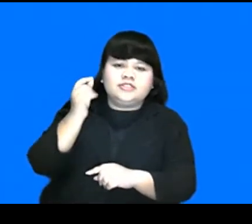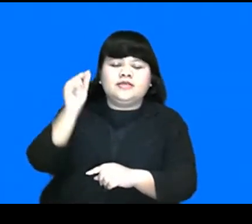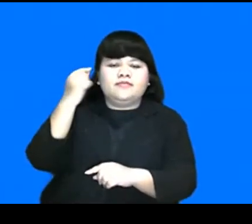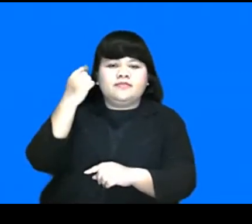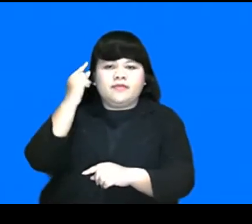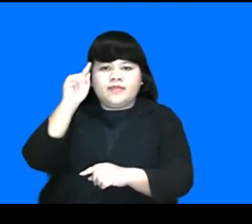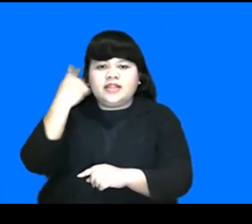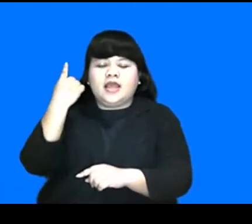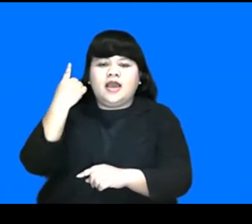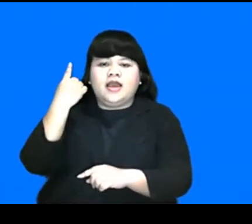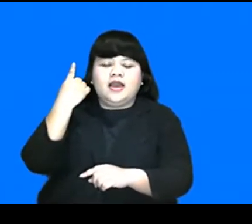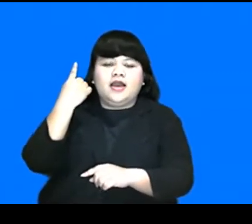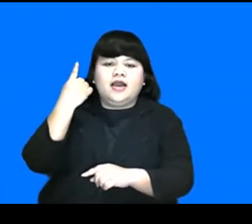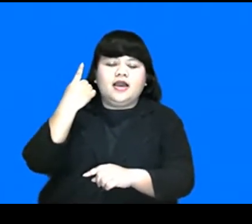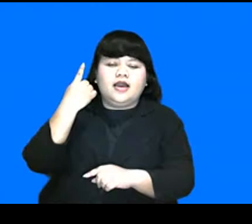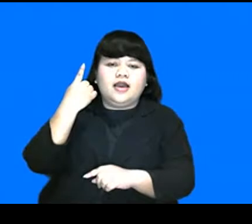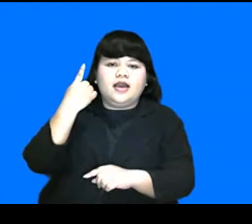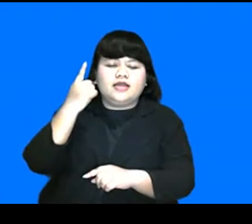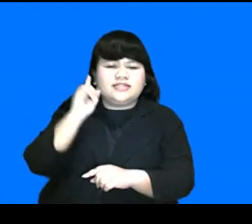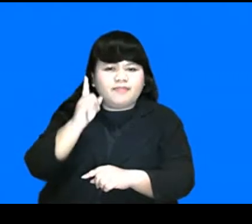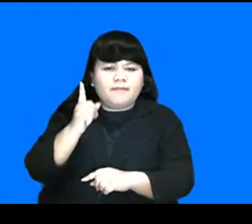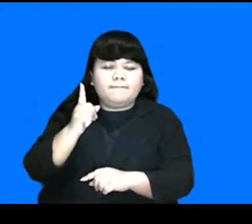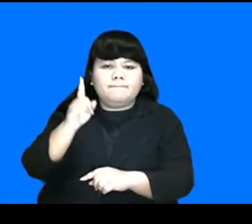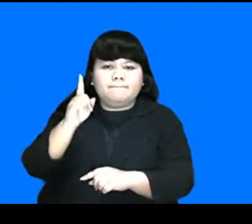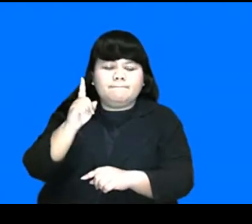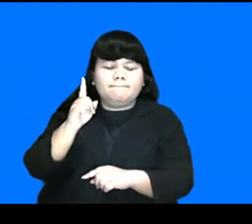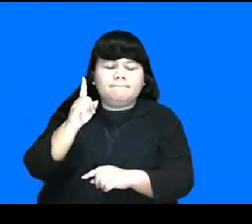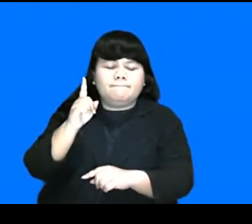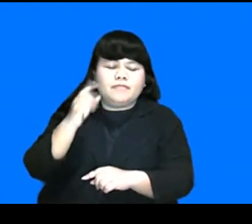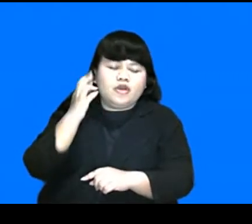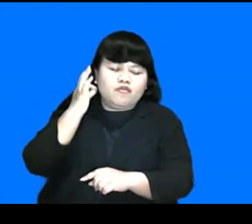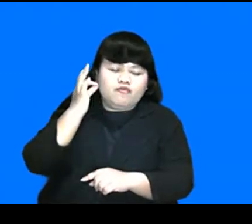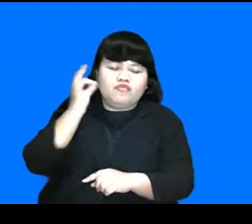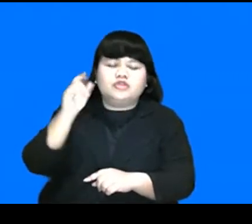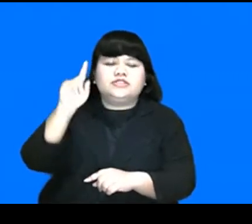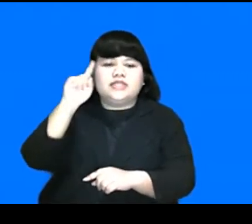that's the function of the government, how to make sure every single people